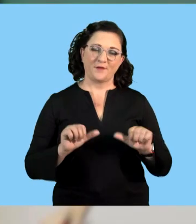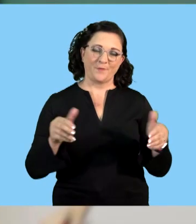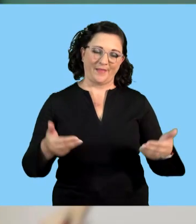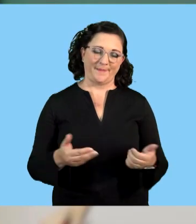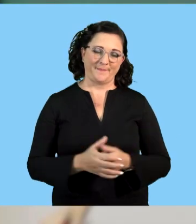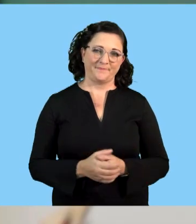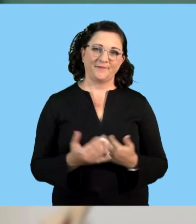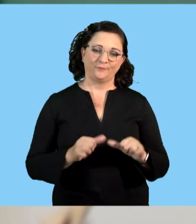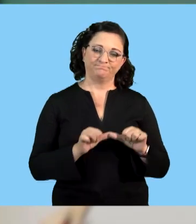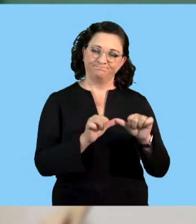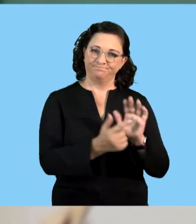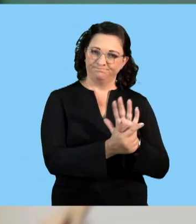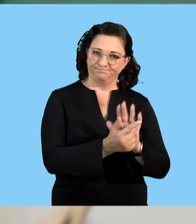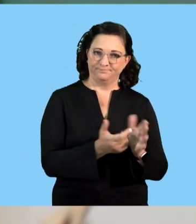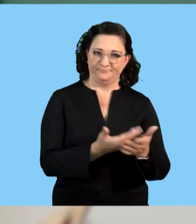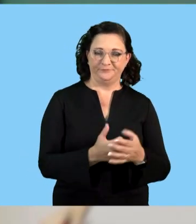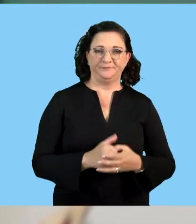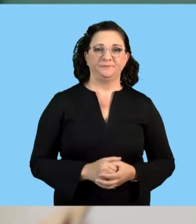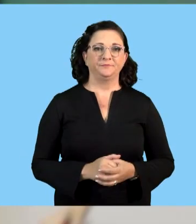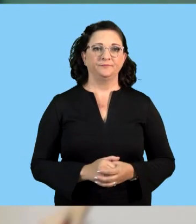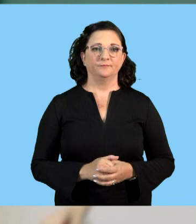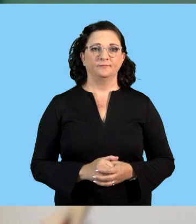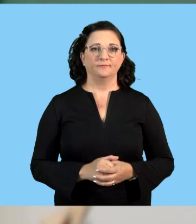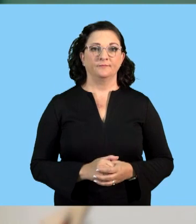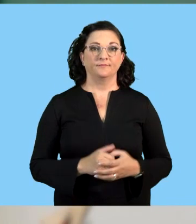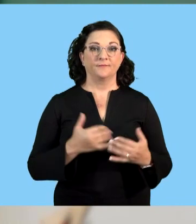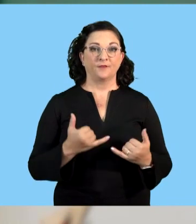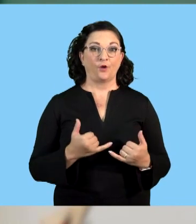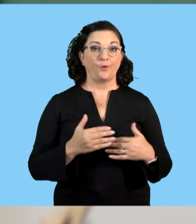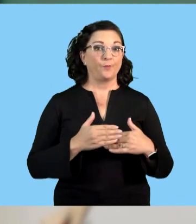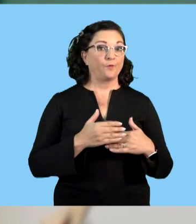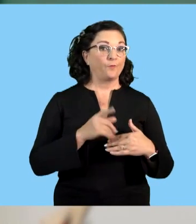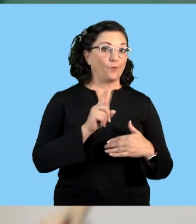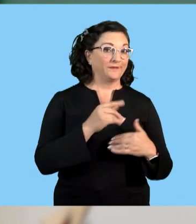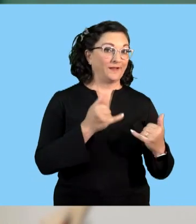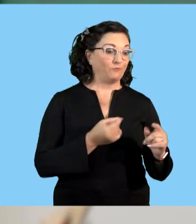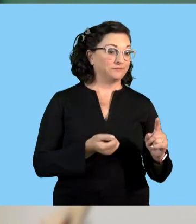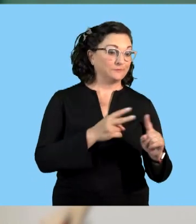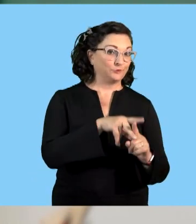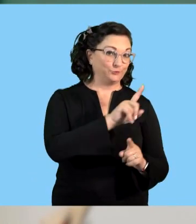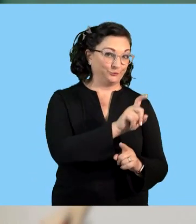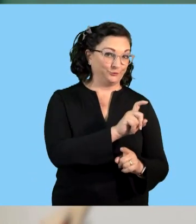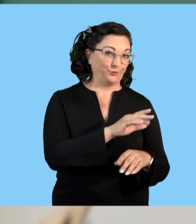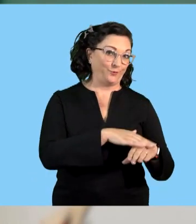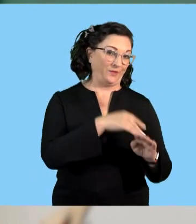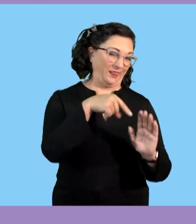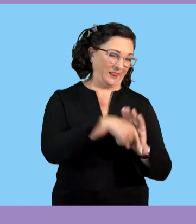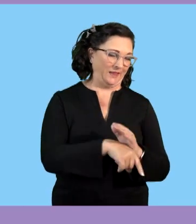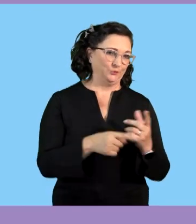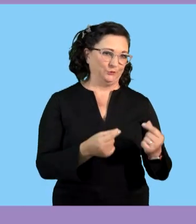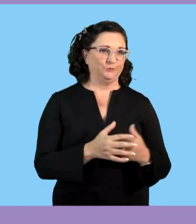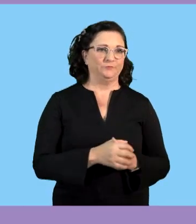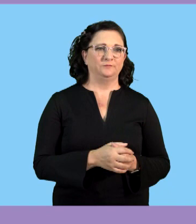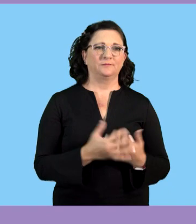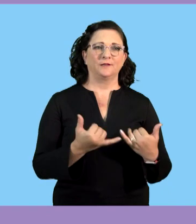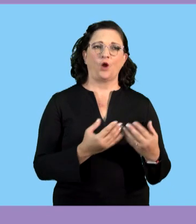Welcome back, learners, and let's continue with our lesson. So now we are going to be working more on those application questions. Let's see if we